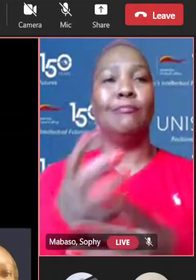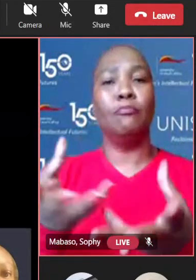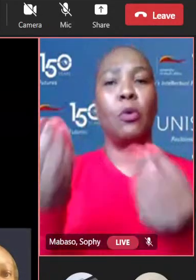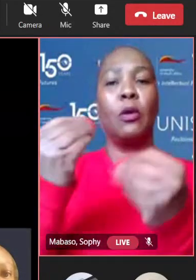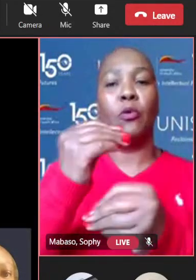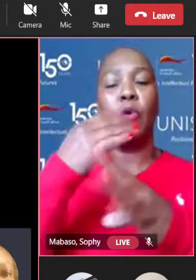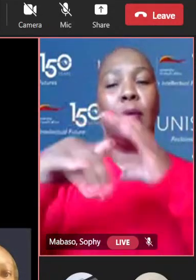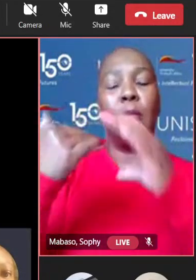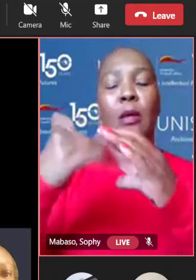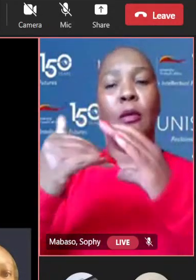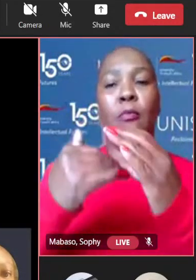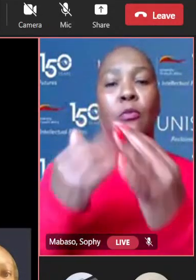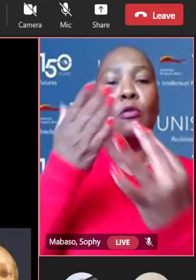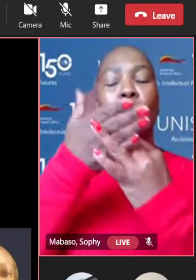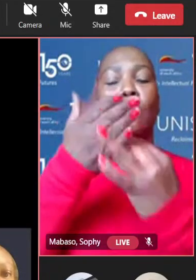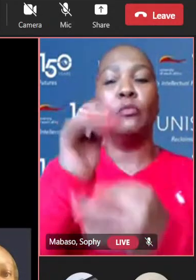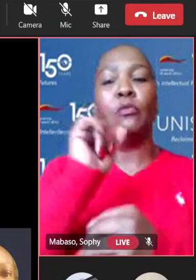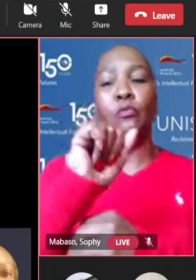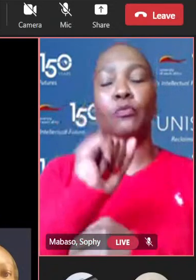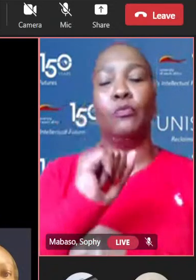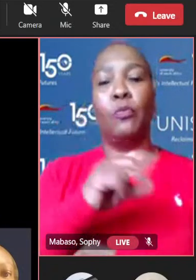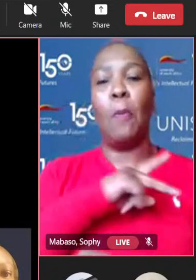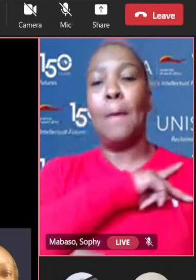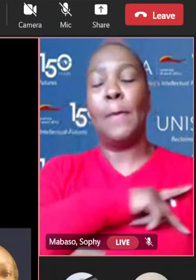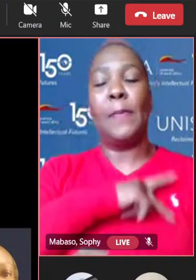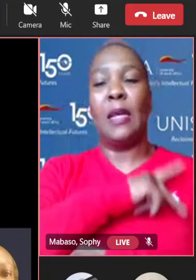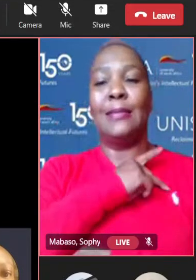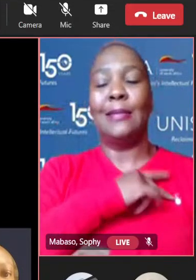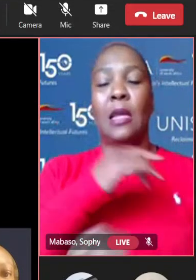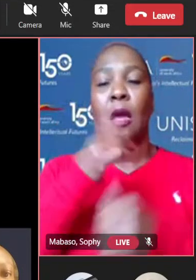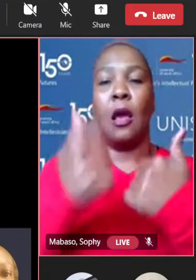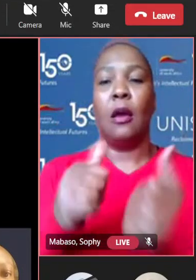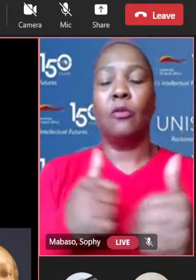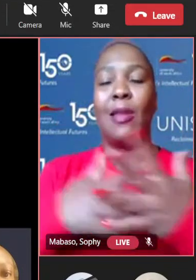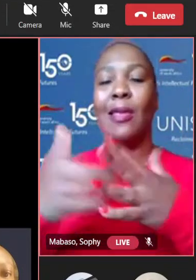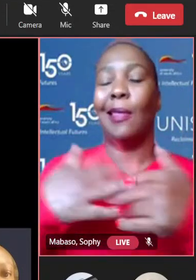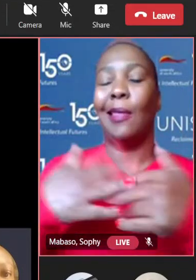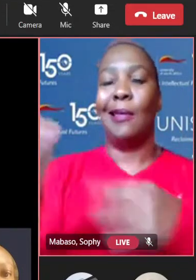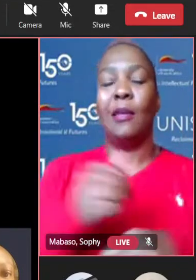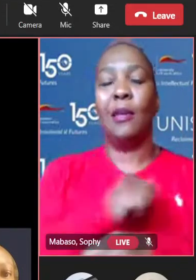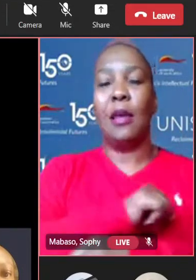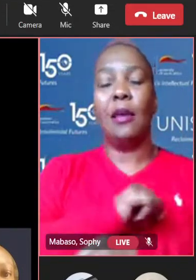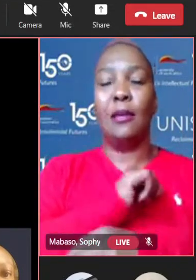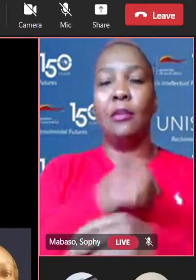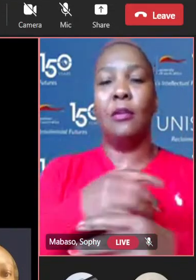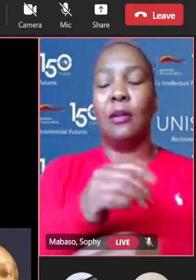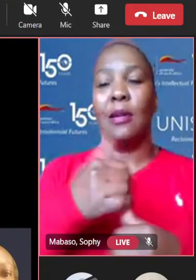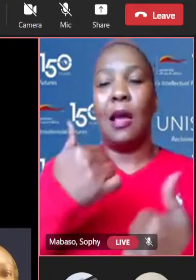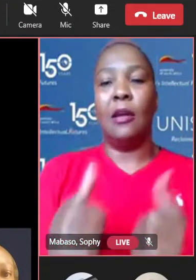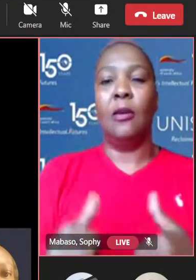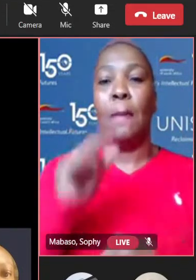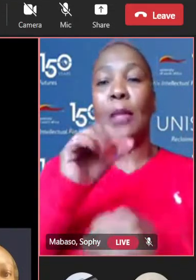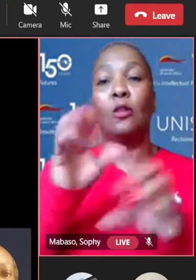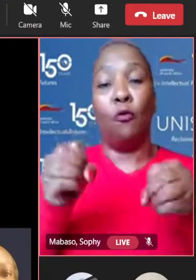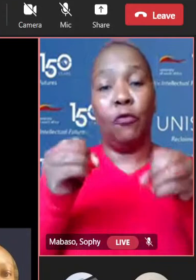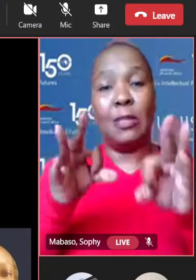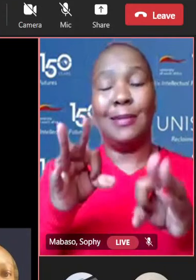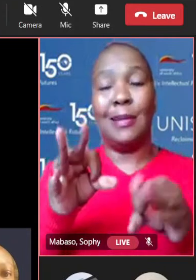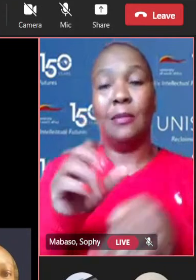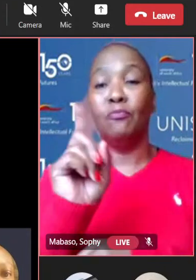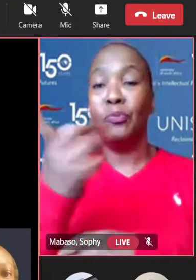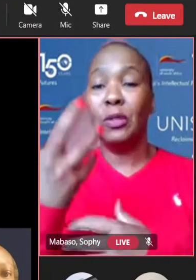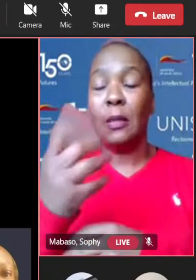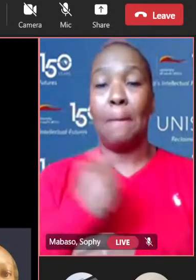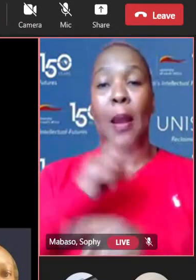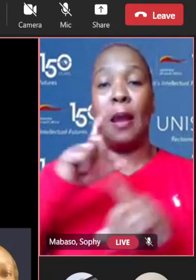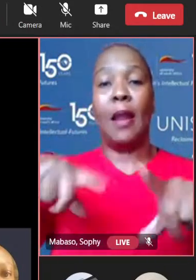via your private account or any other account, but the official one, which is the MyLife account. Yes, we